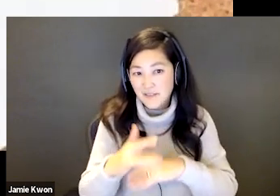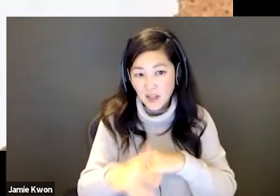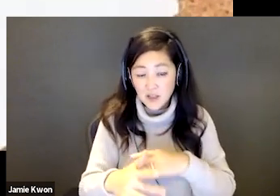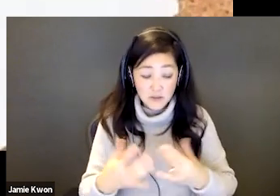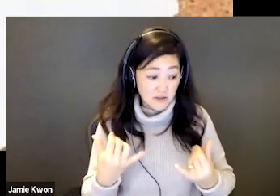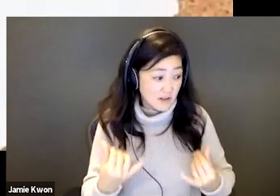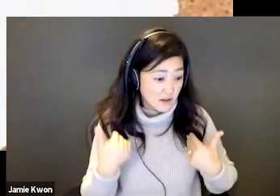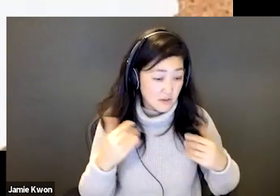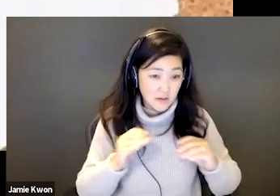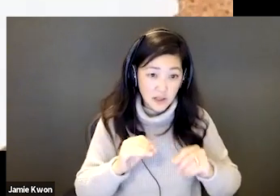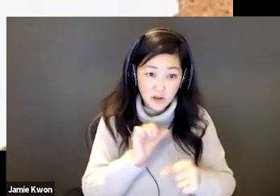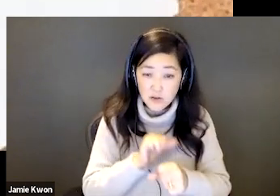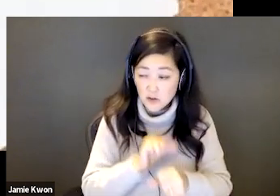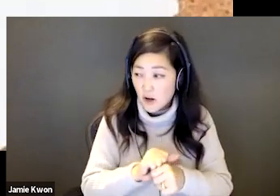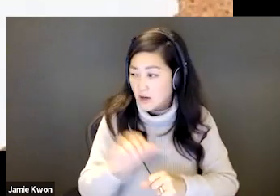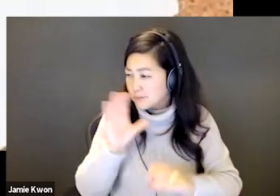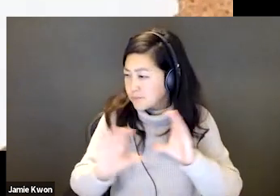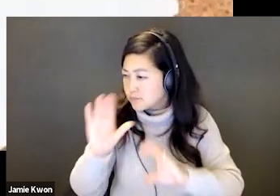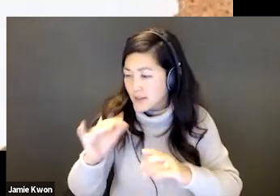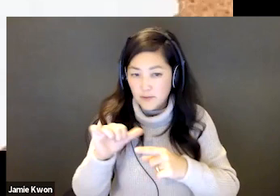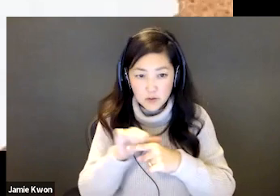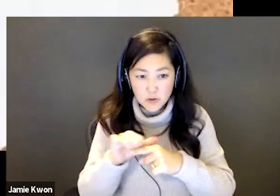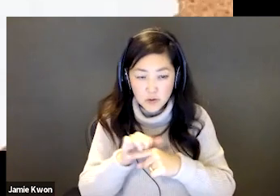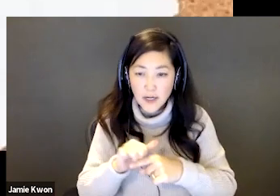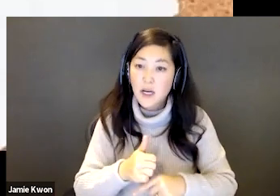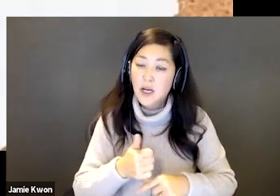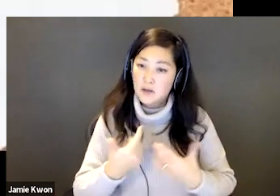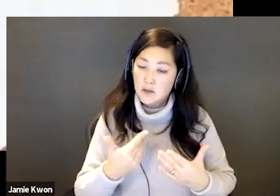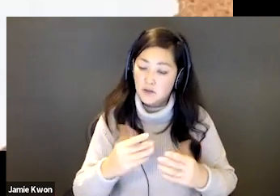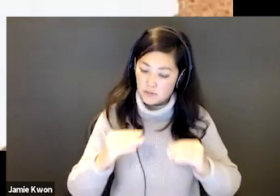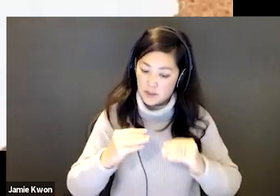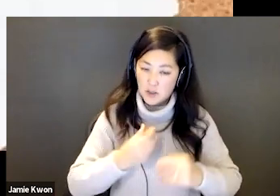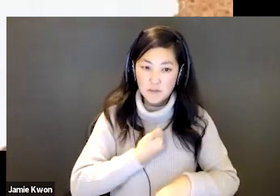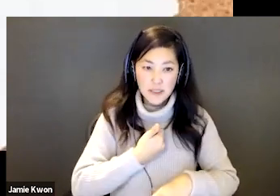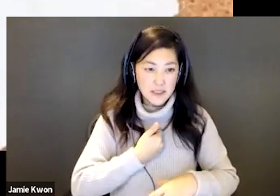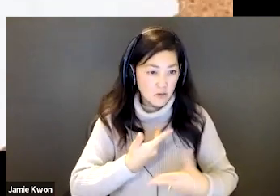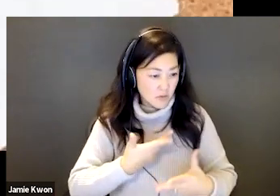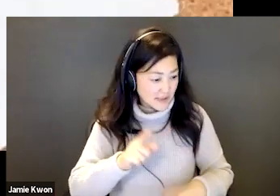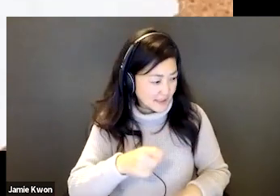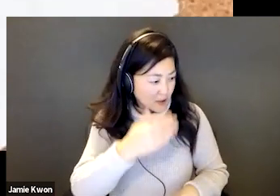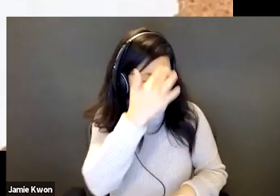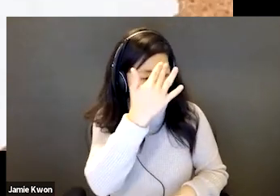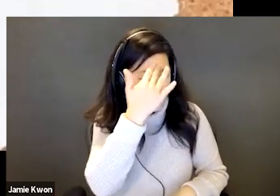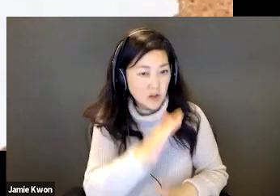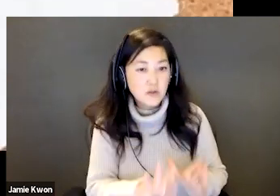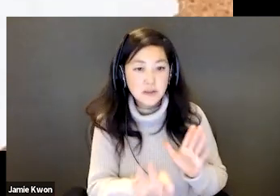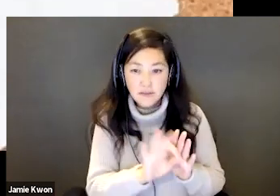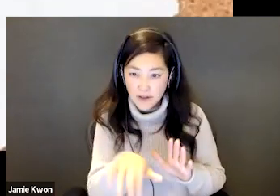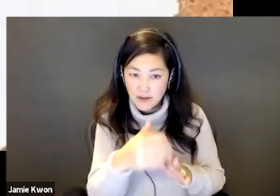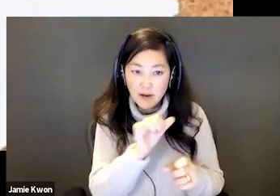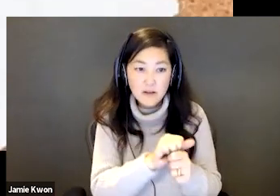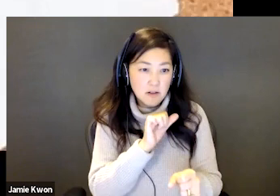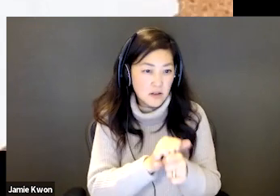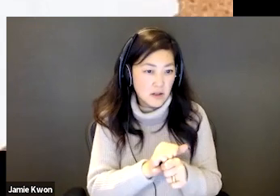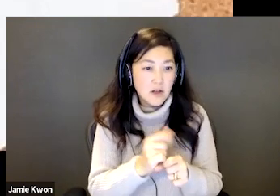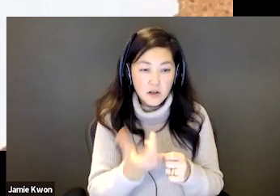Unemployed, I continued looking for training. I taught myself what I believed I needed to know to get another job, including lots